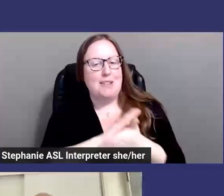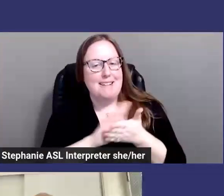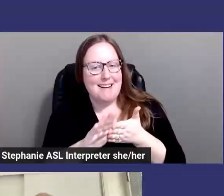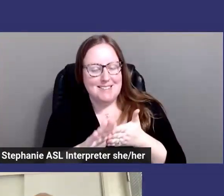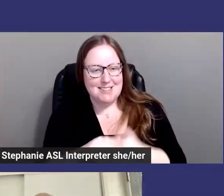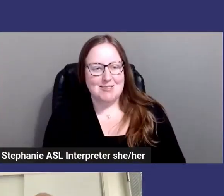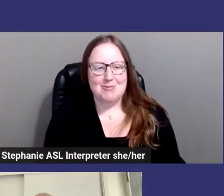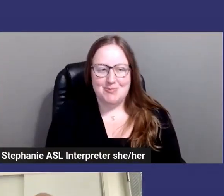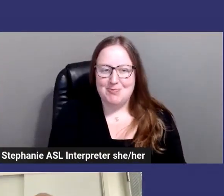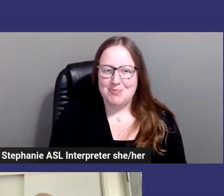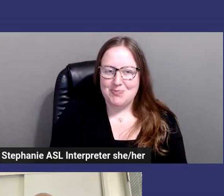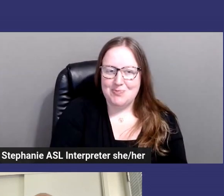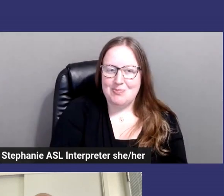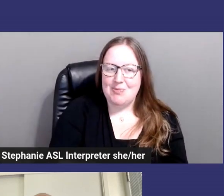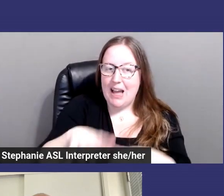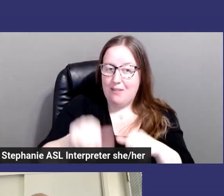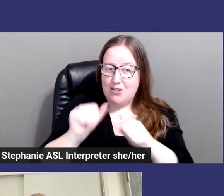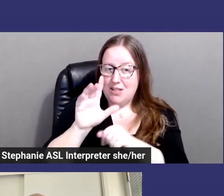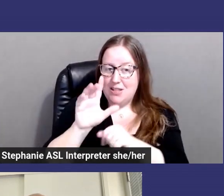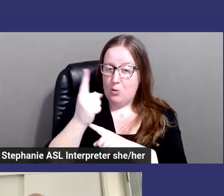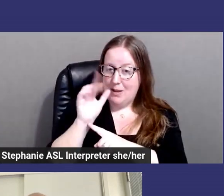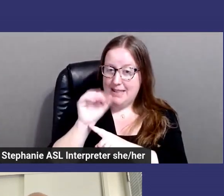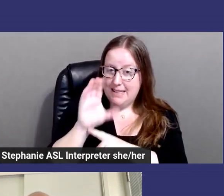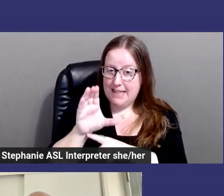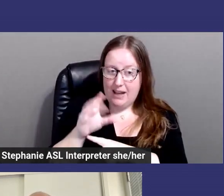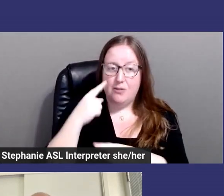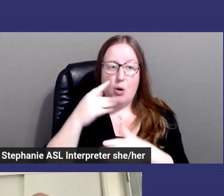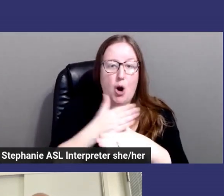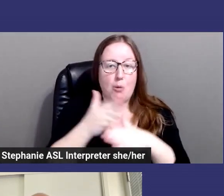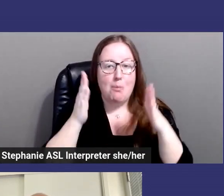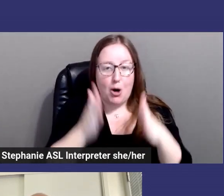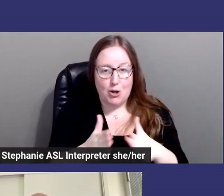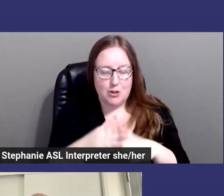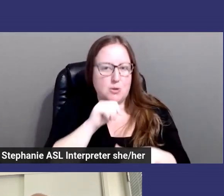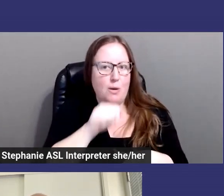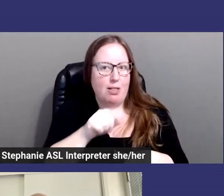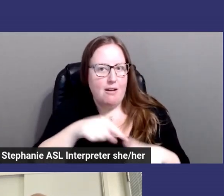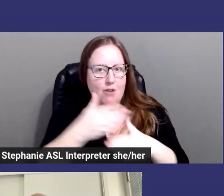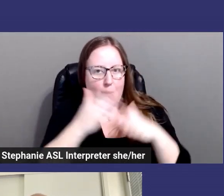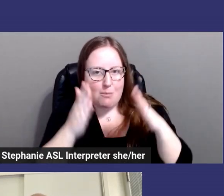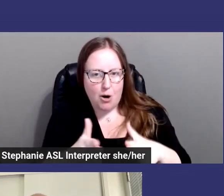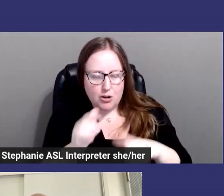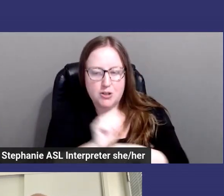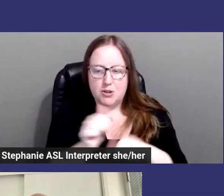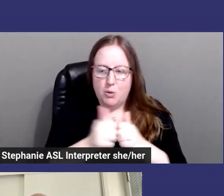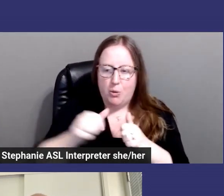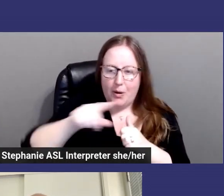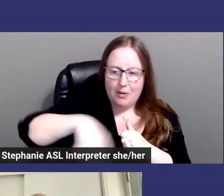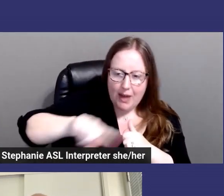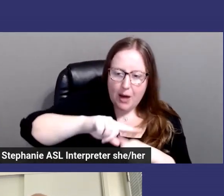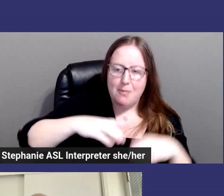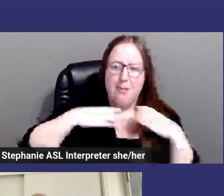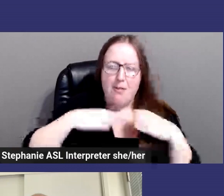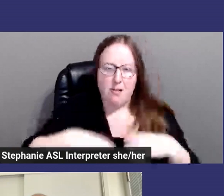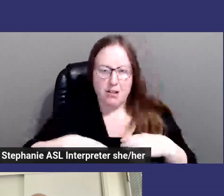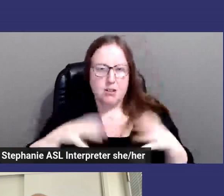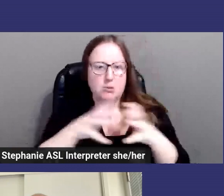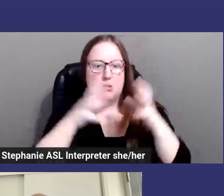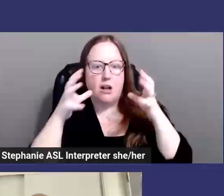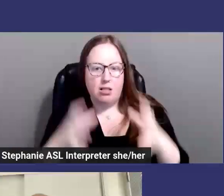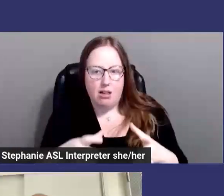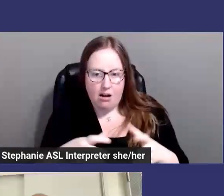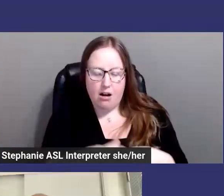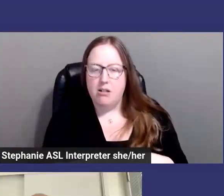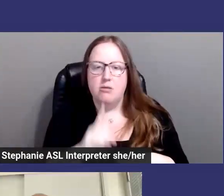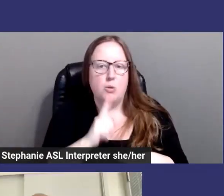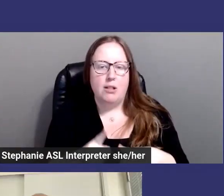All right, so I got to take a second to stick up for our partners. We love our partners. We work with them and our customers a lot. They bring